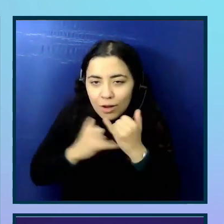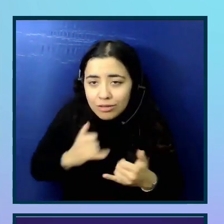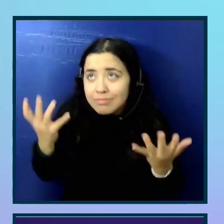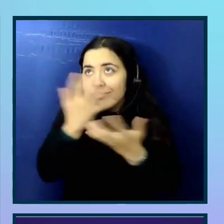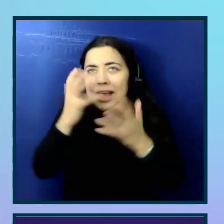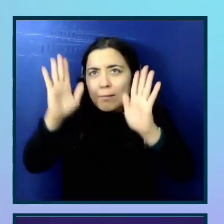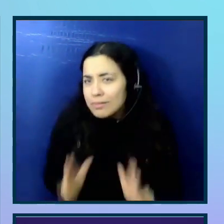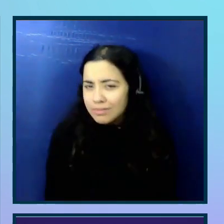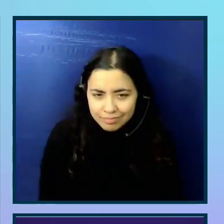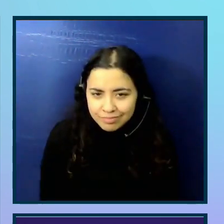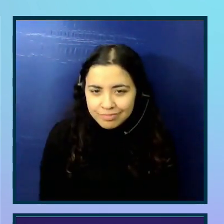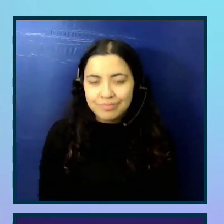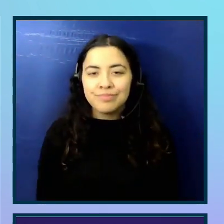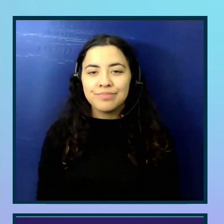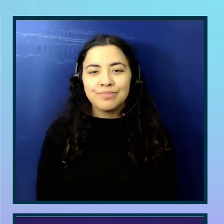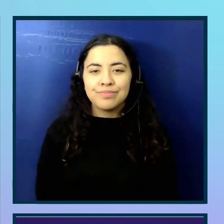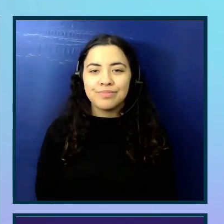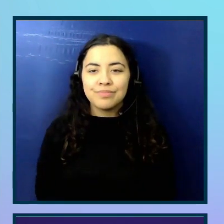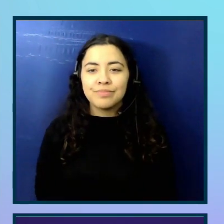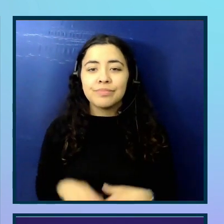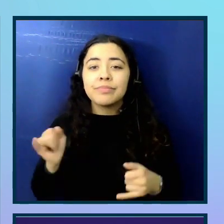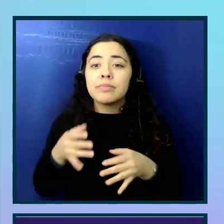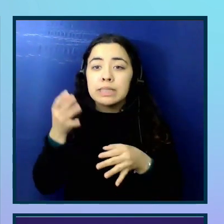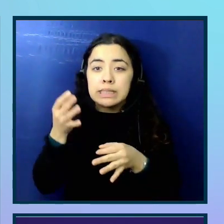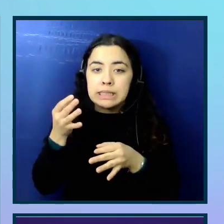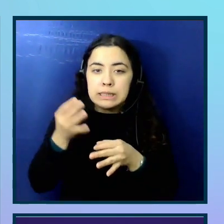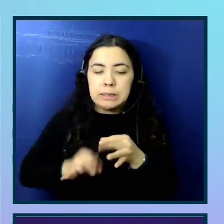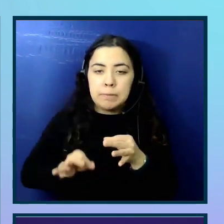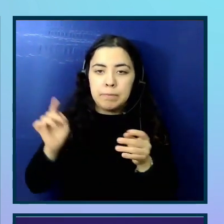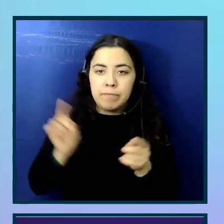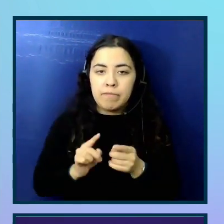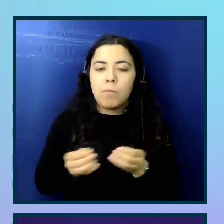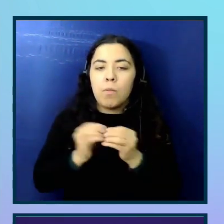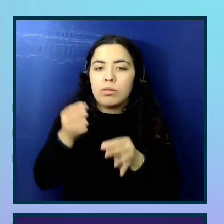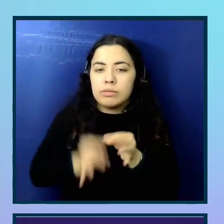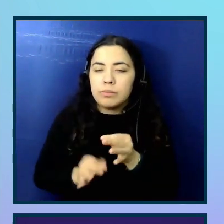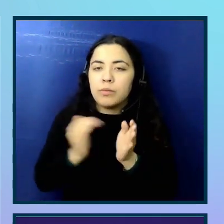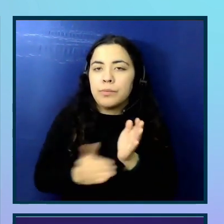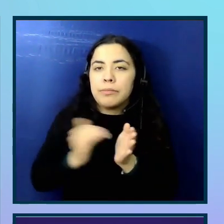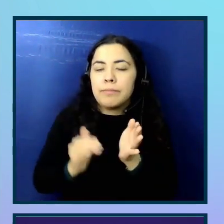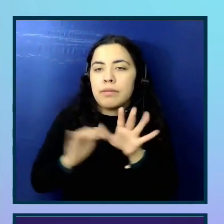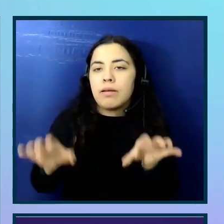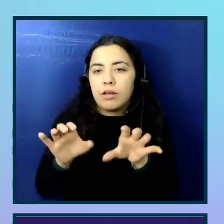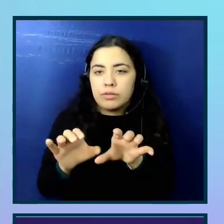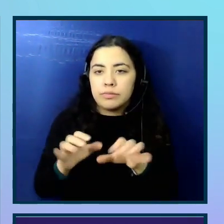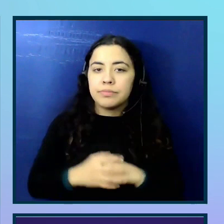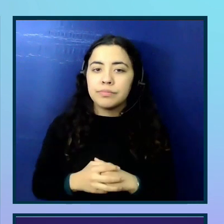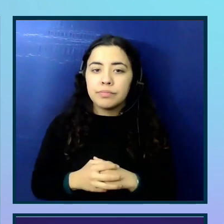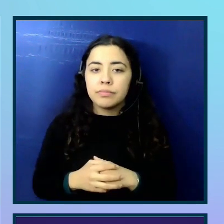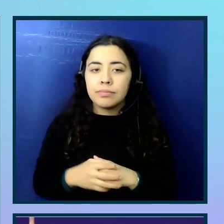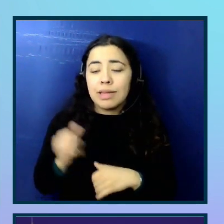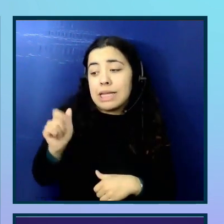right? So let's talk about simplifying repeated actions. It's AT to